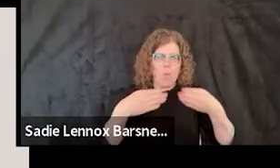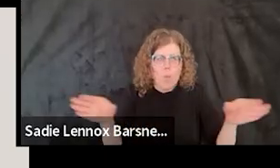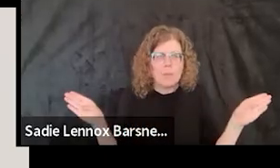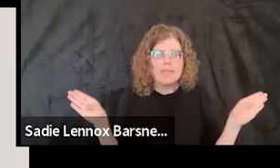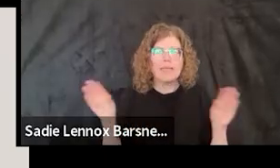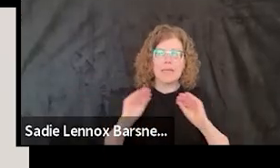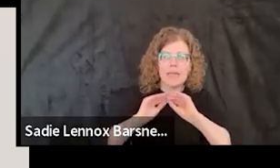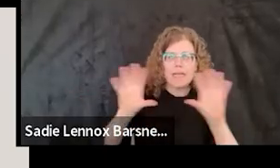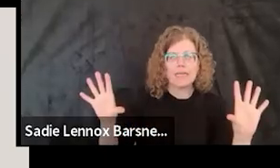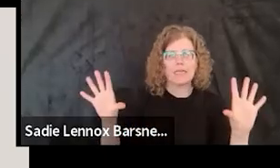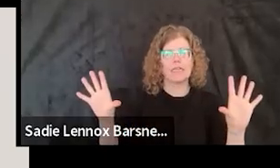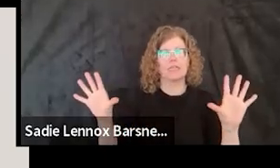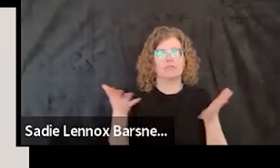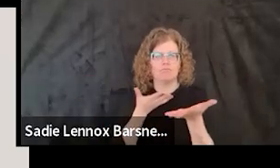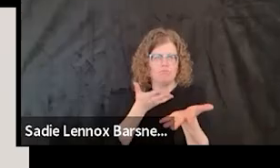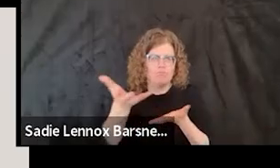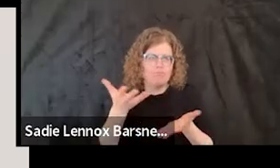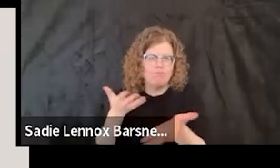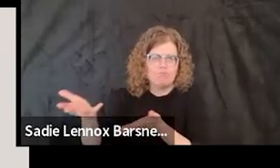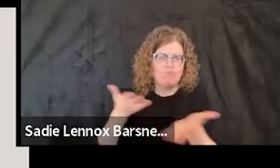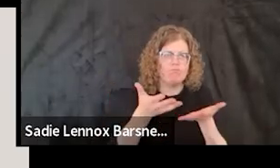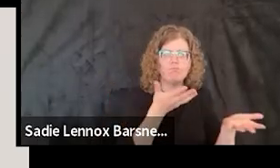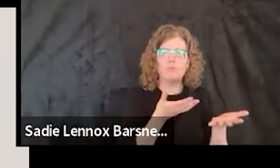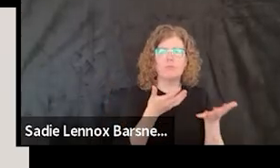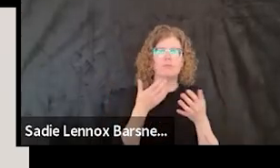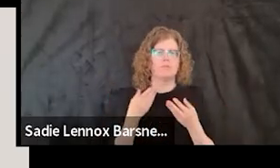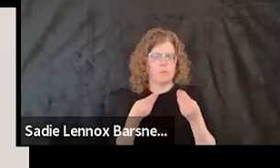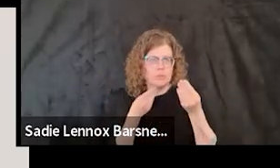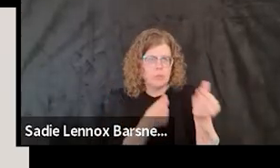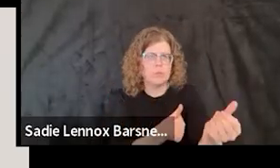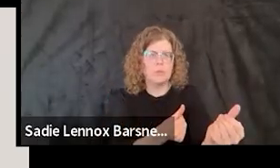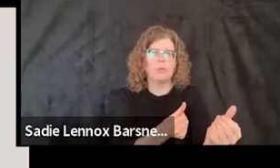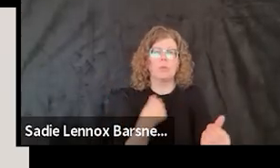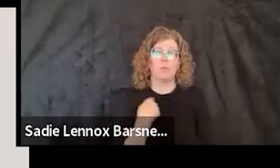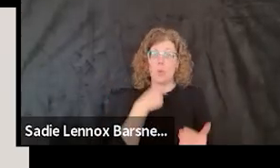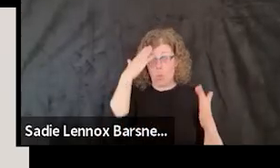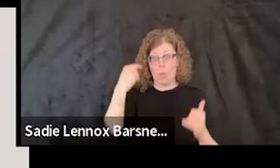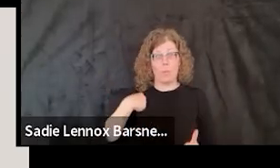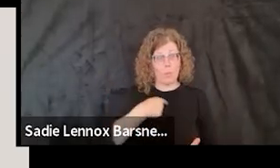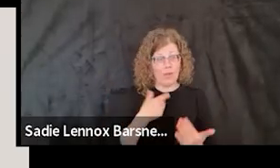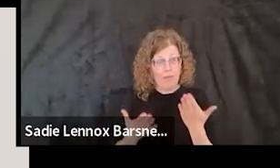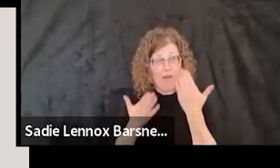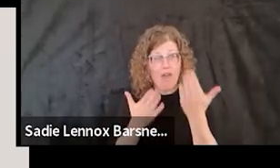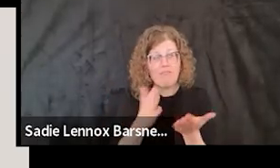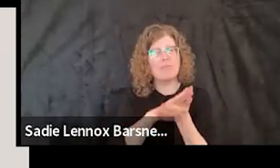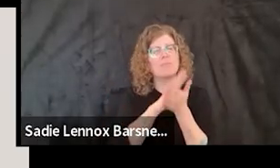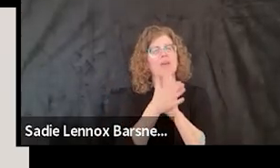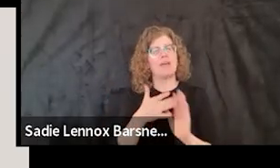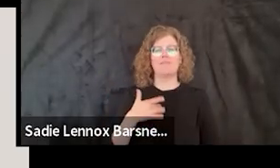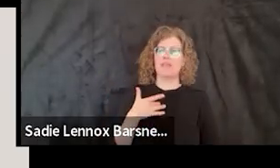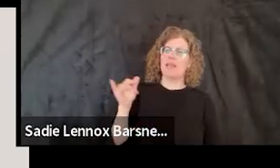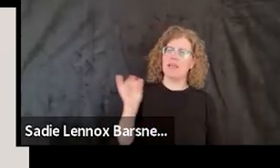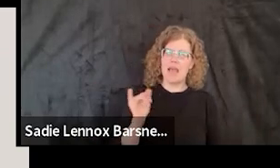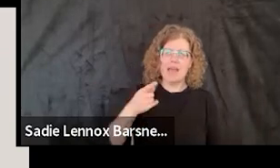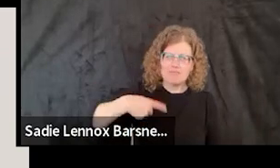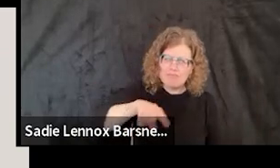and assessment processes are fair and deeply considerate. While we have been continuing to expand and improve